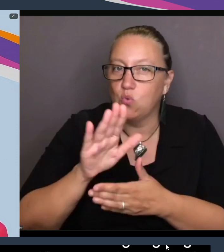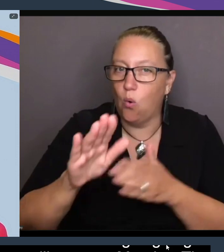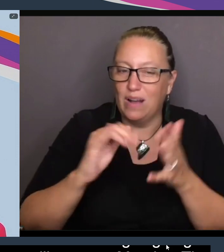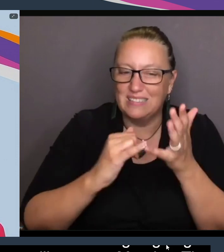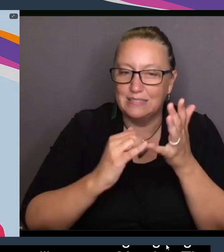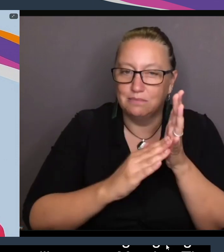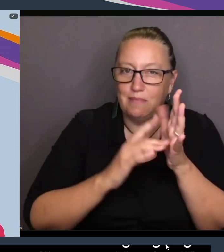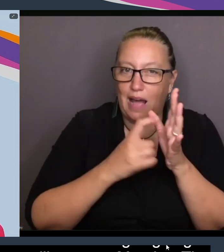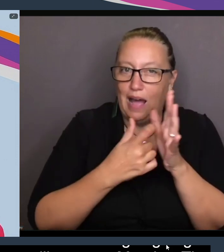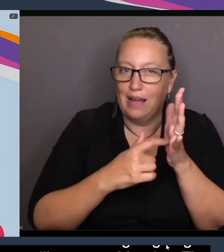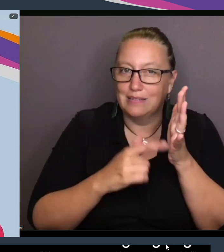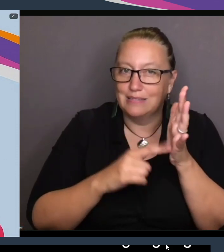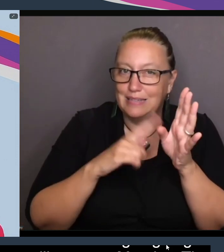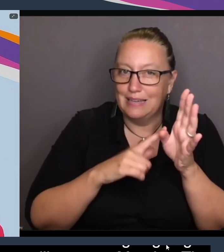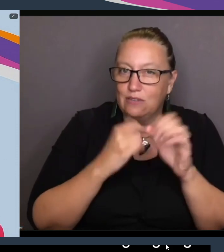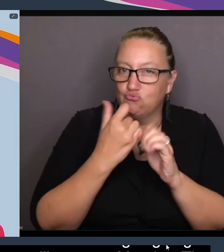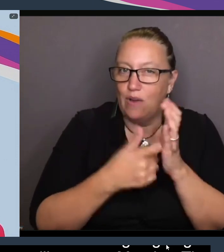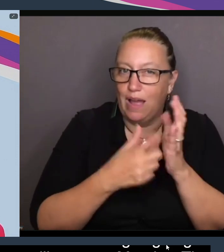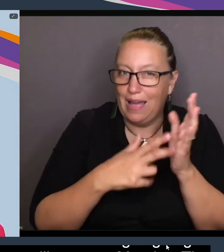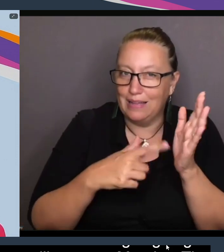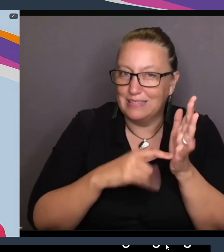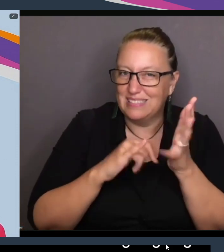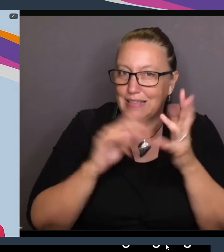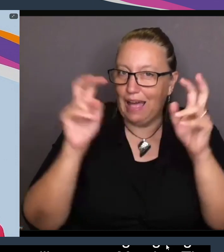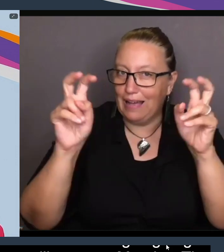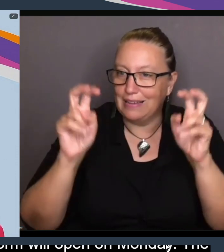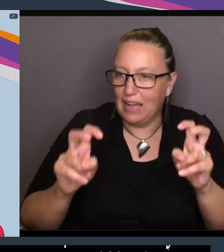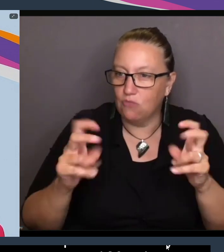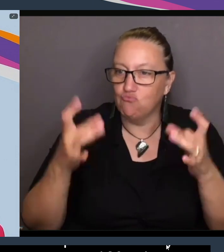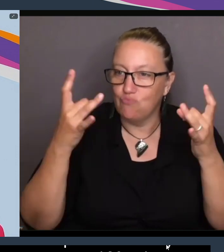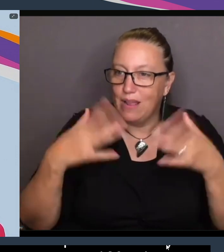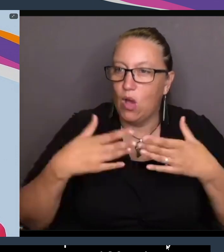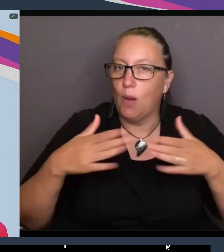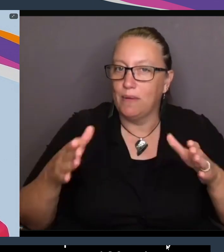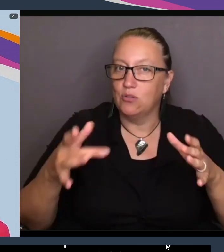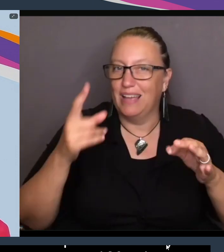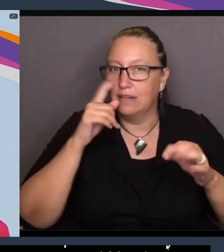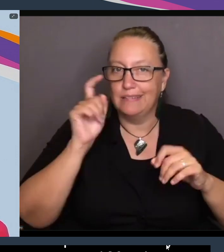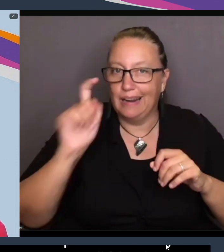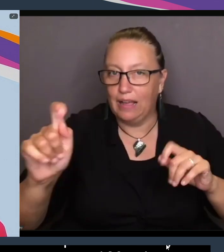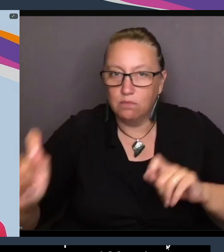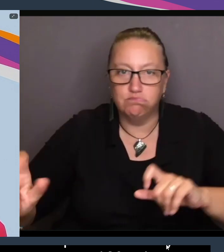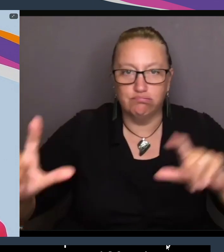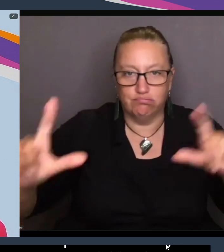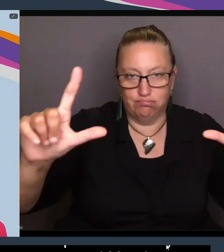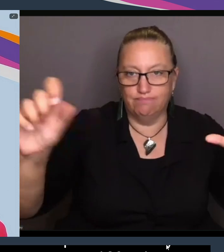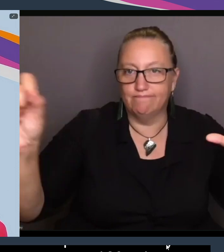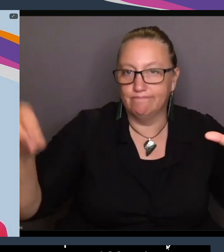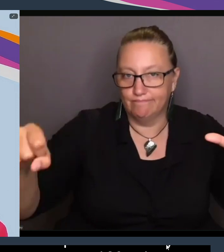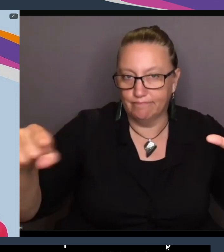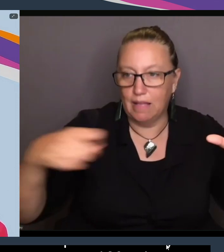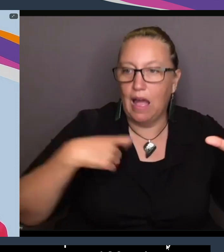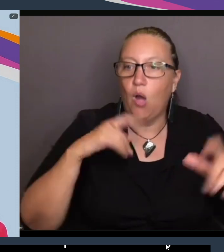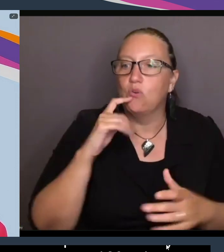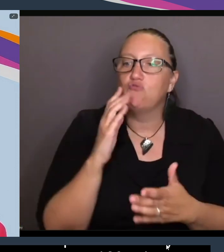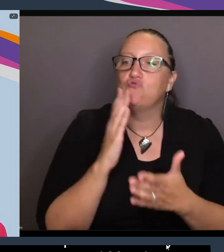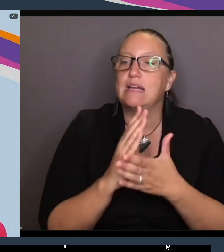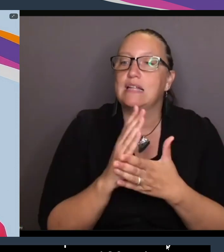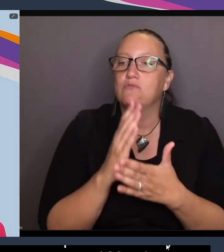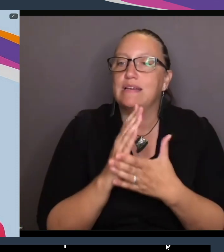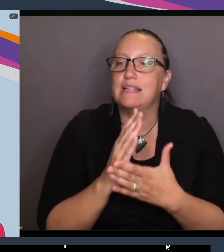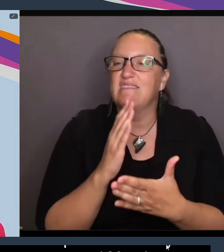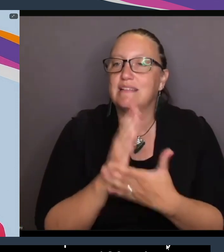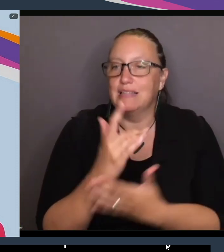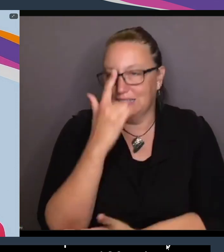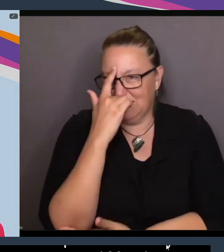account is up and running and ready so that you can open the form. And I would really